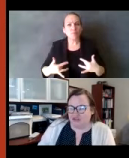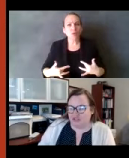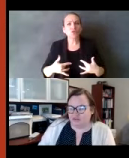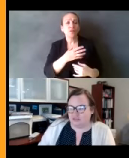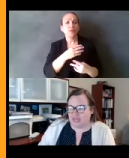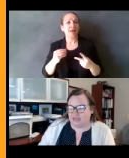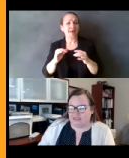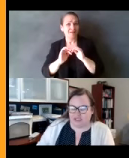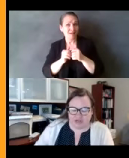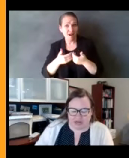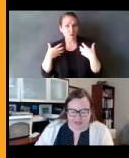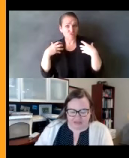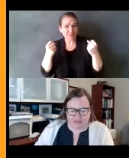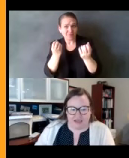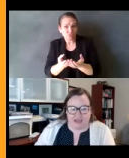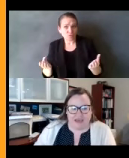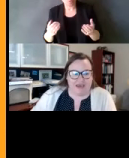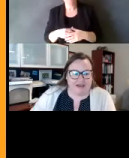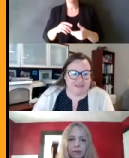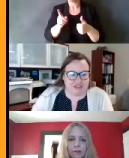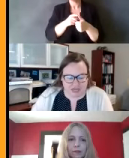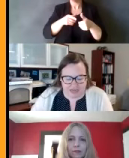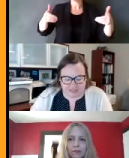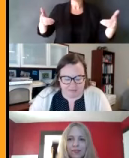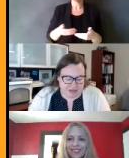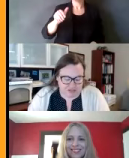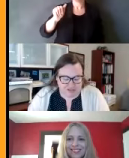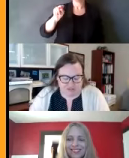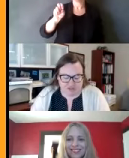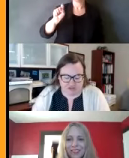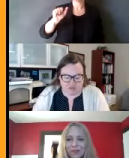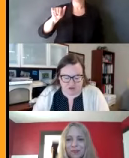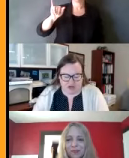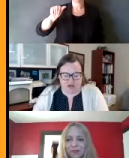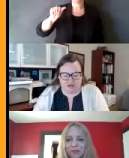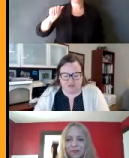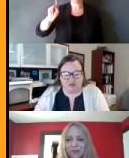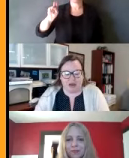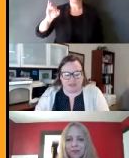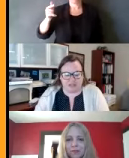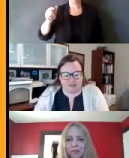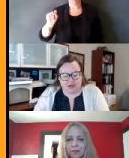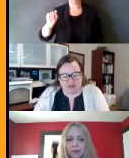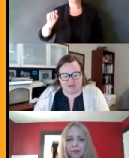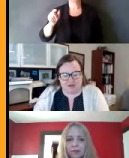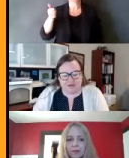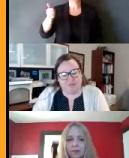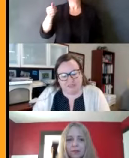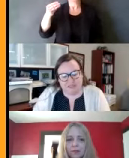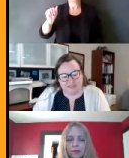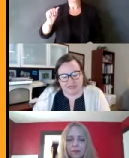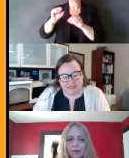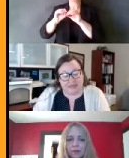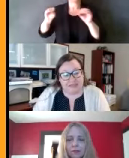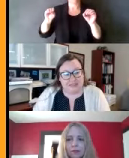to introduce Anastacia Knight. Anastacia is a master's level social worker who has proudly supported community members